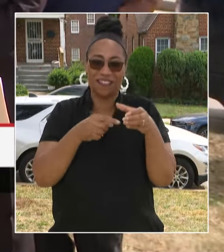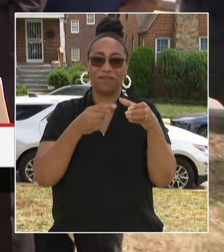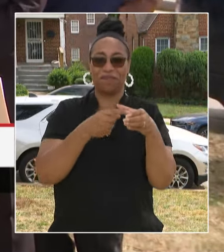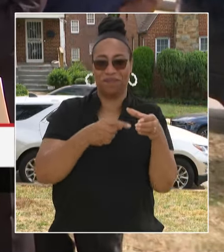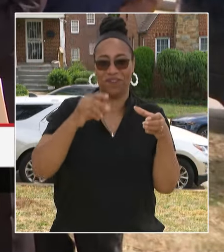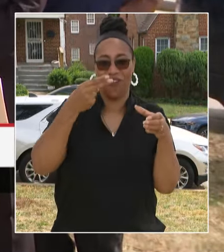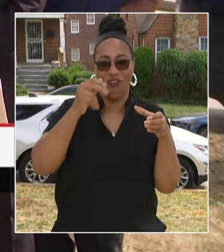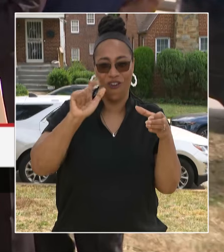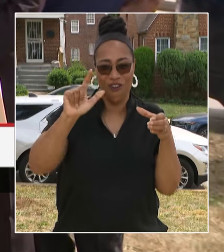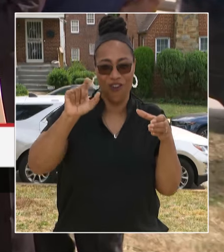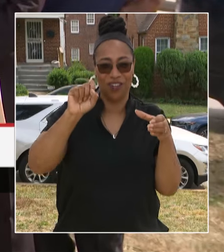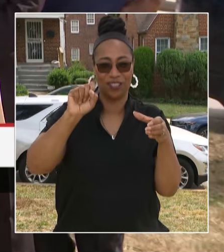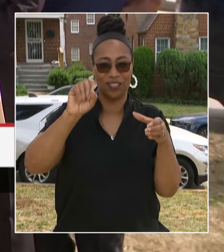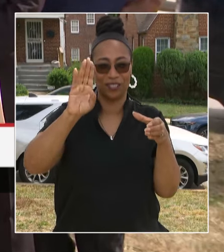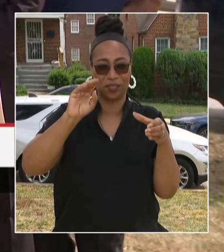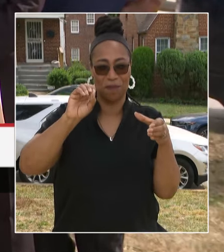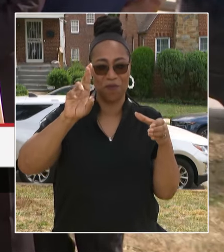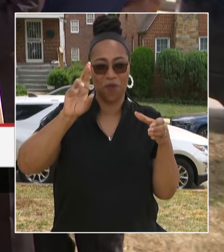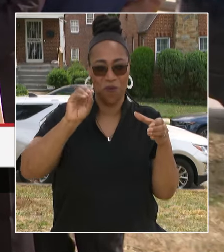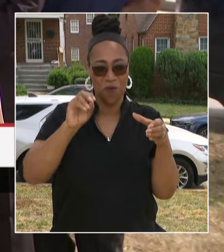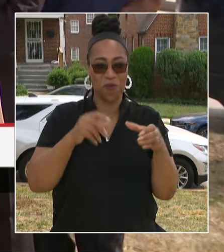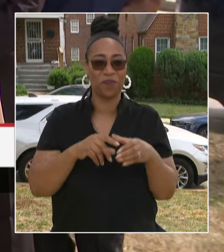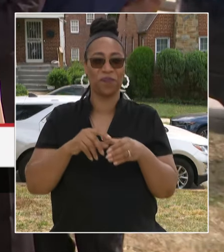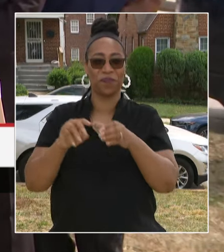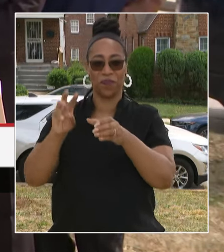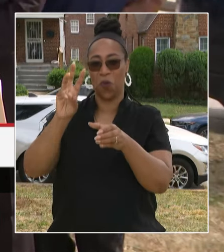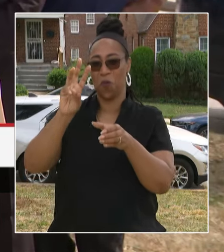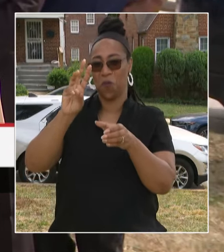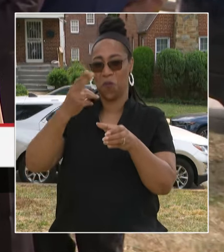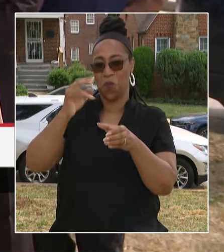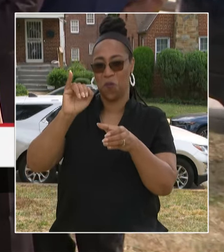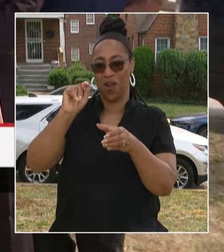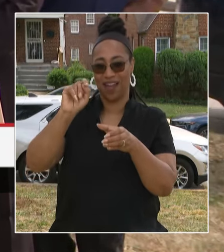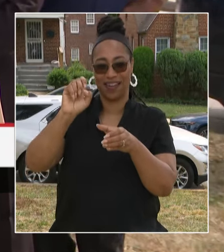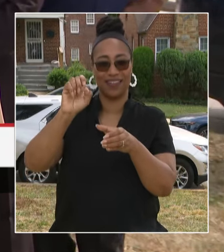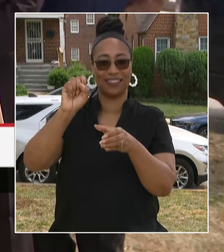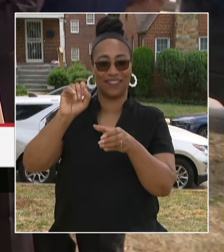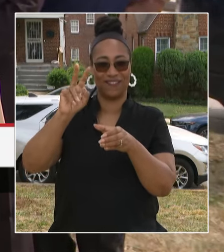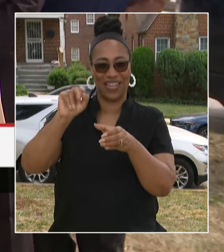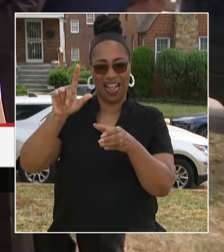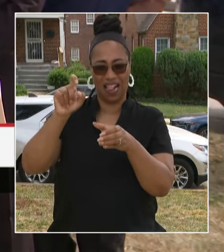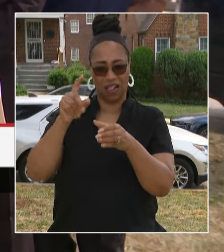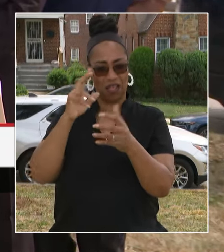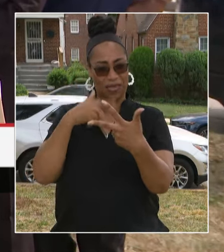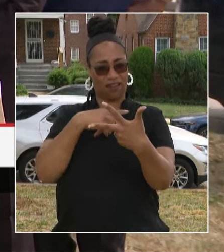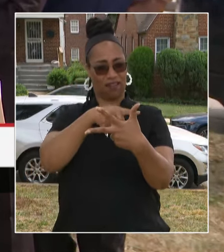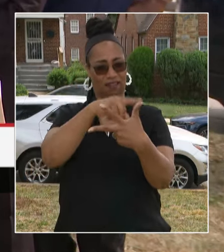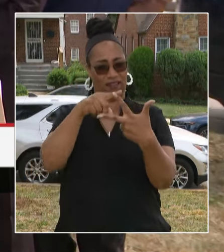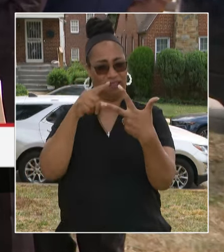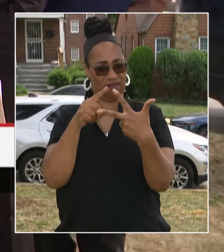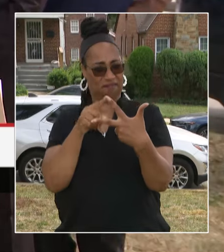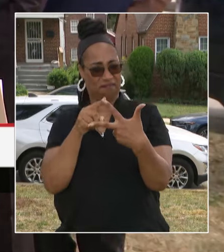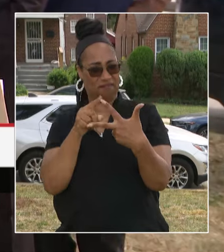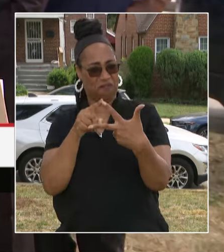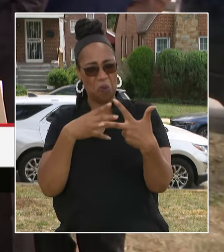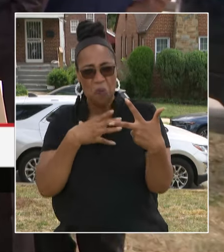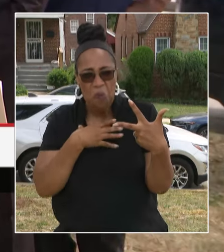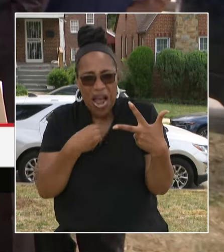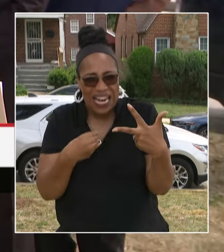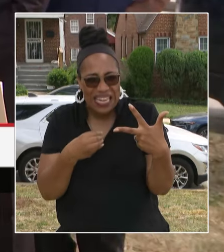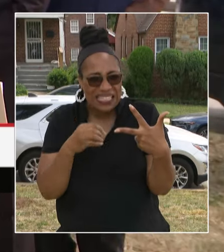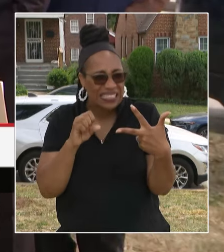most people mischaracterize it because they wonder how in the world could we be from a place called Whiteville. But what they didn't know was that